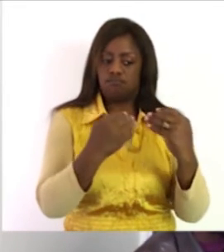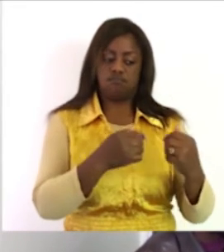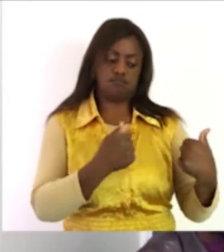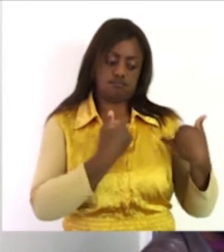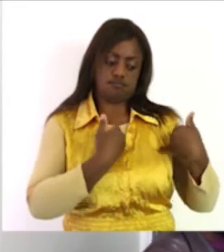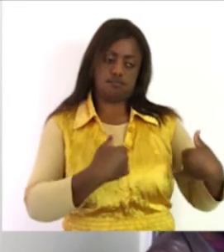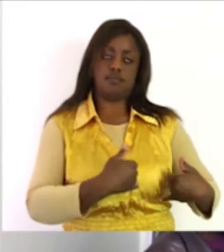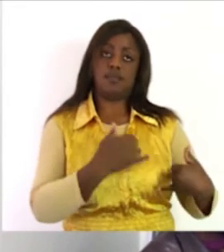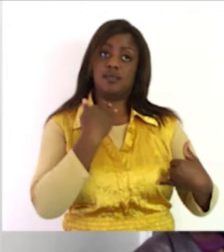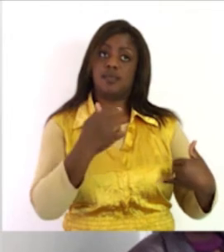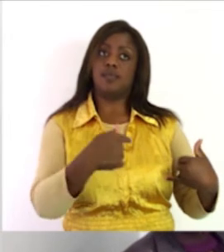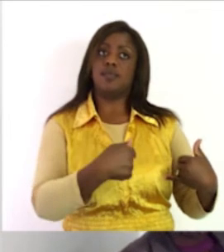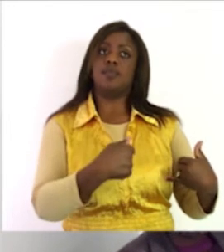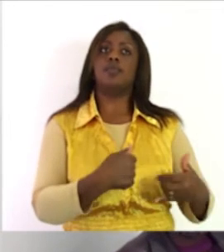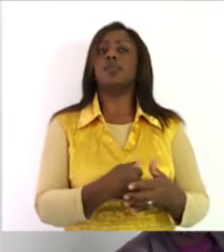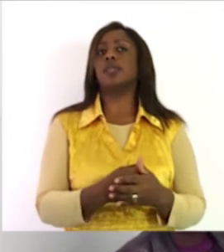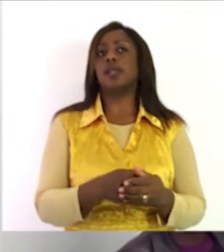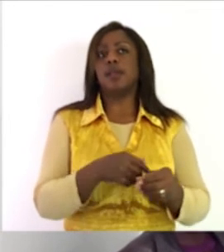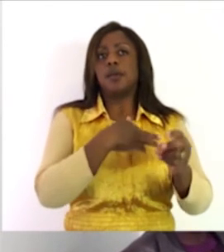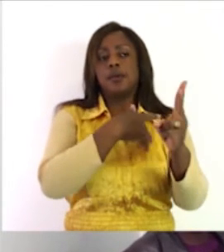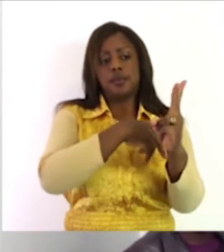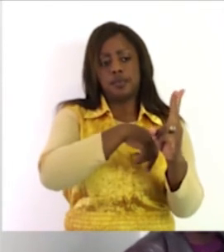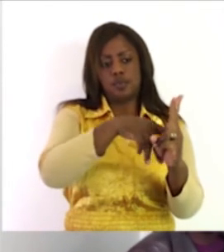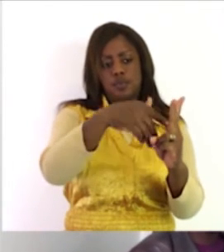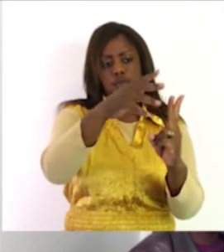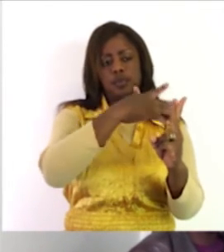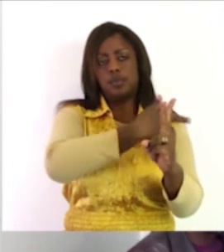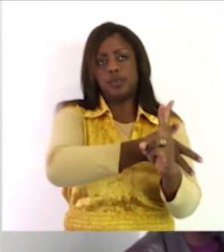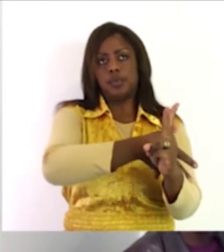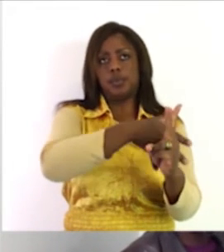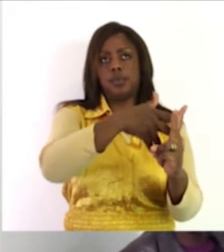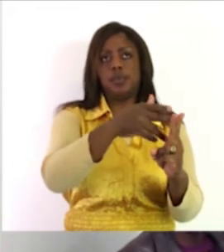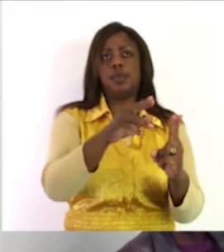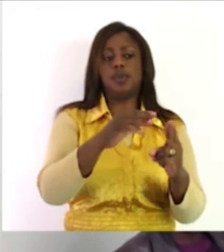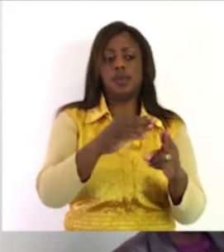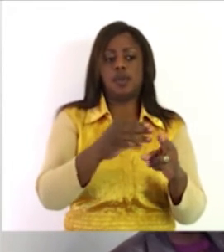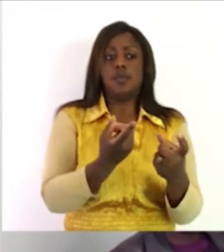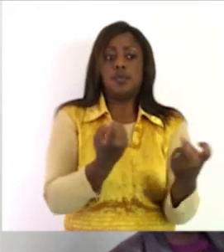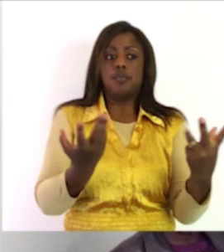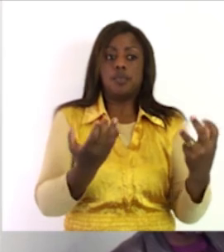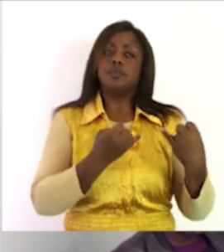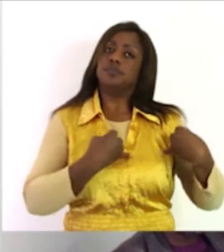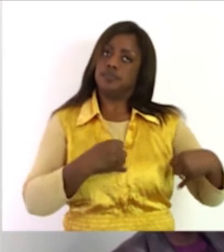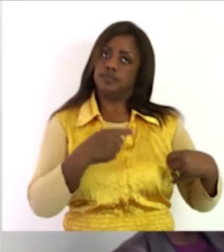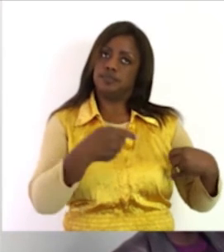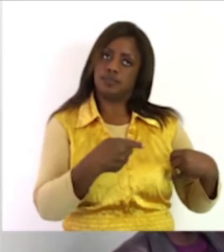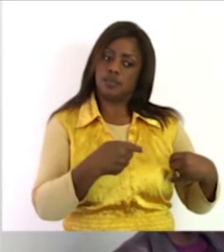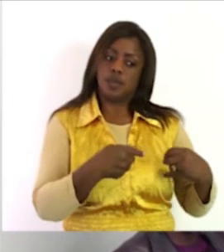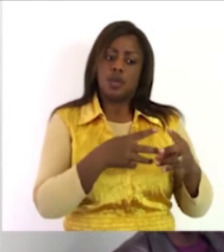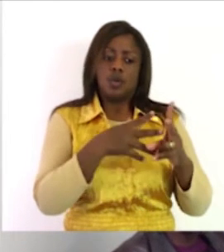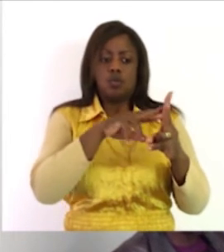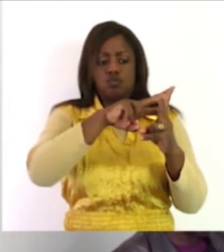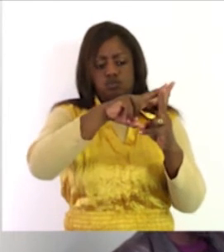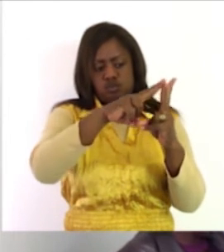is your heart. The blood is pumped by the heart through the body, and then it has to come